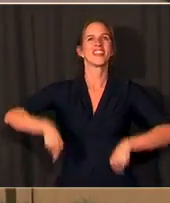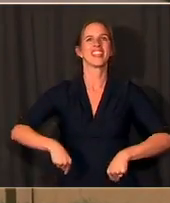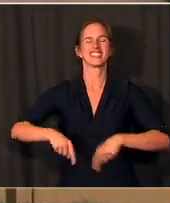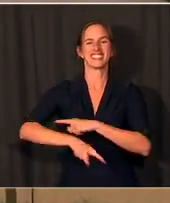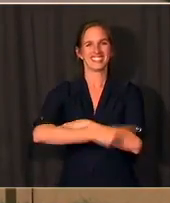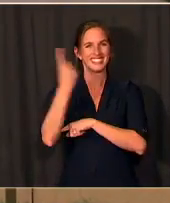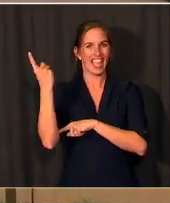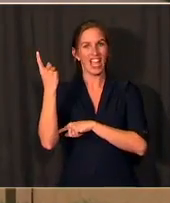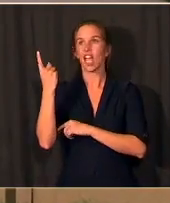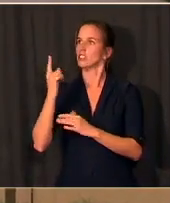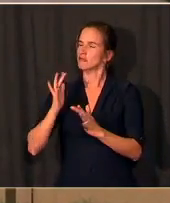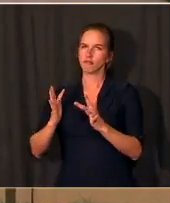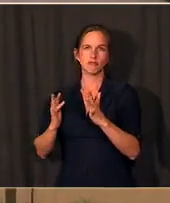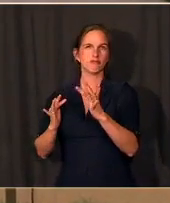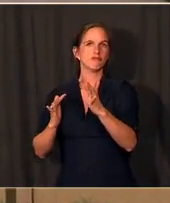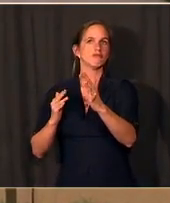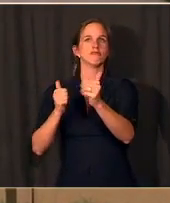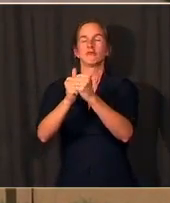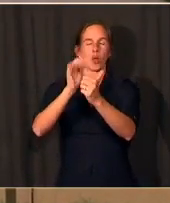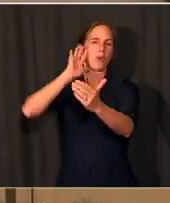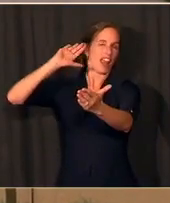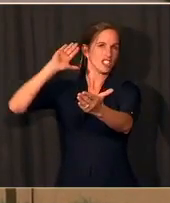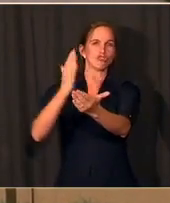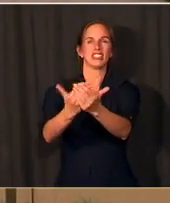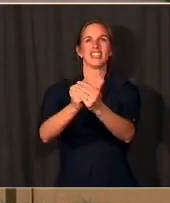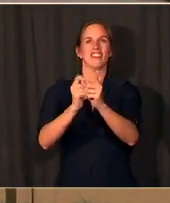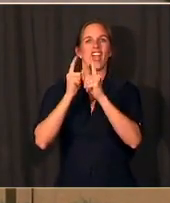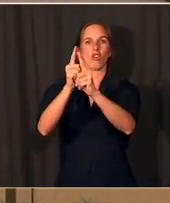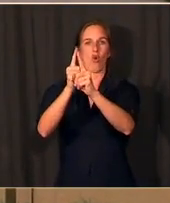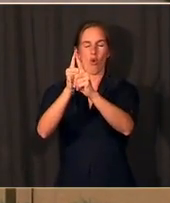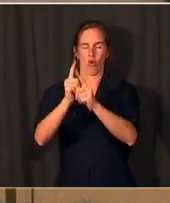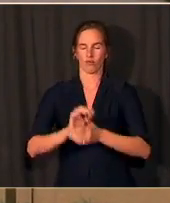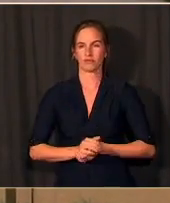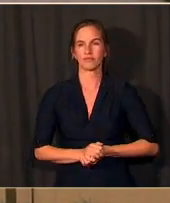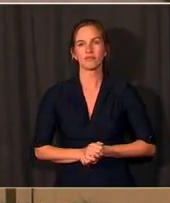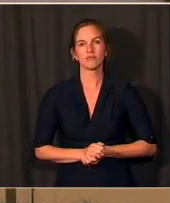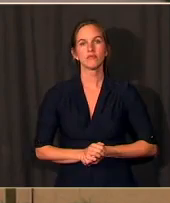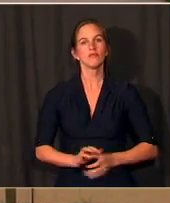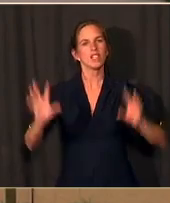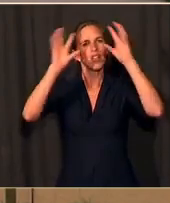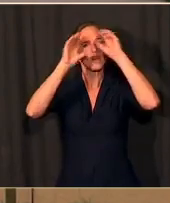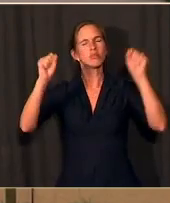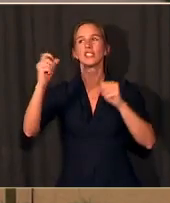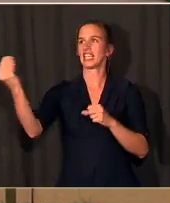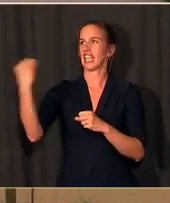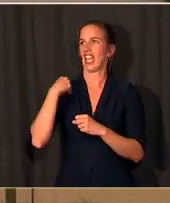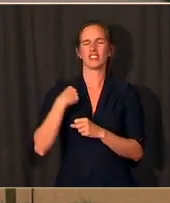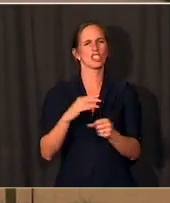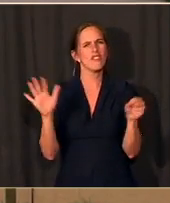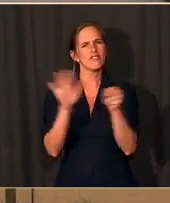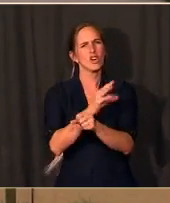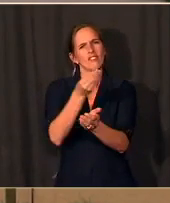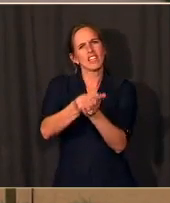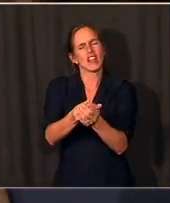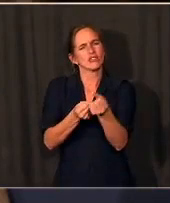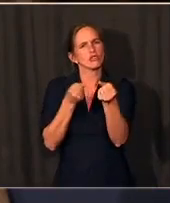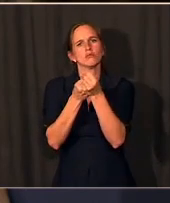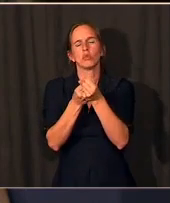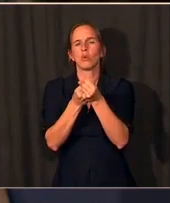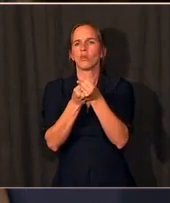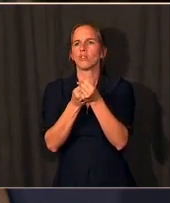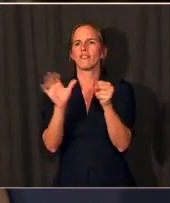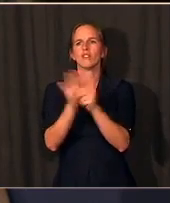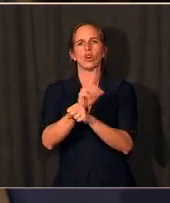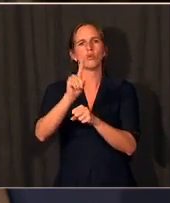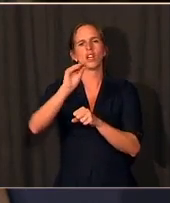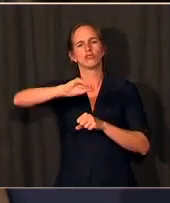on track to achieve the incredibly ambitious goal we set together. The President gave us the full financial support we needed, enabling